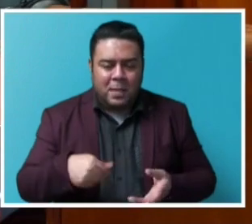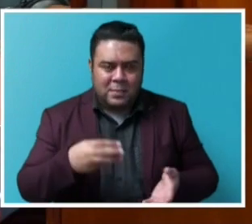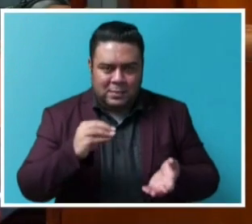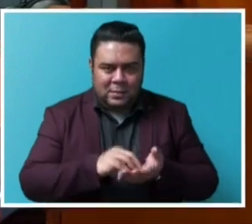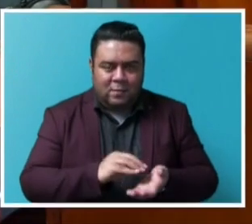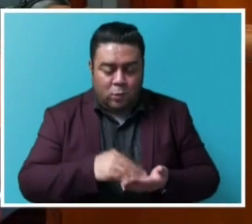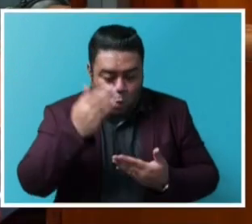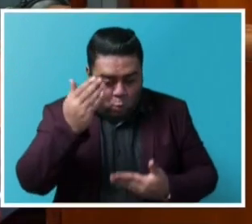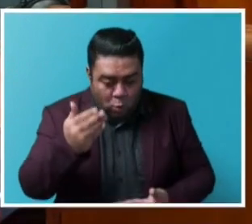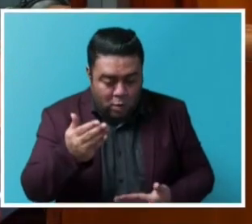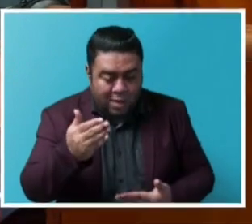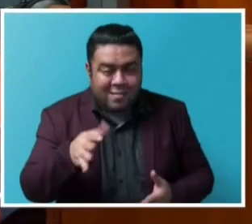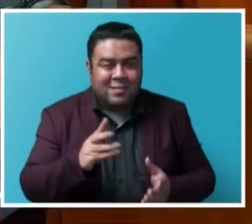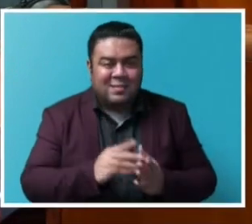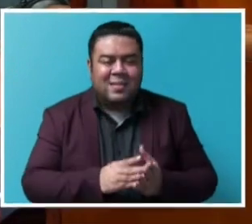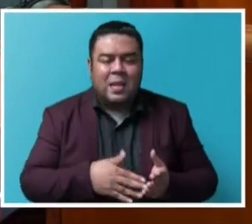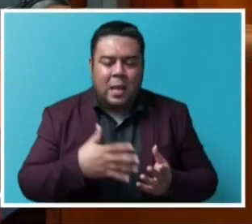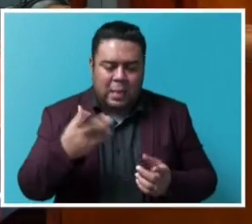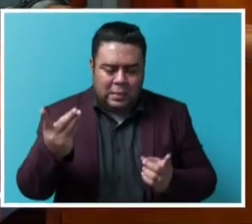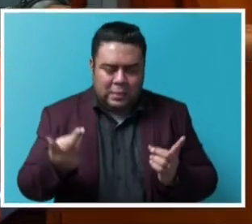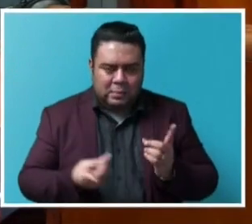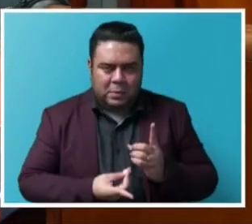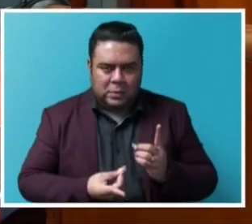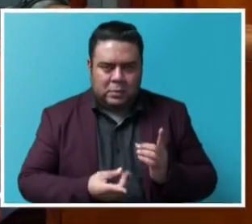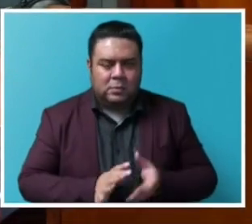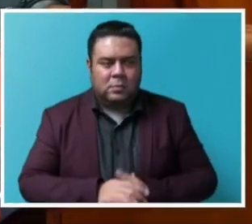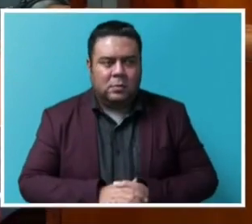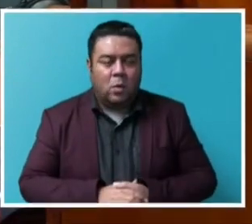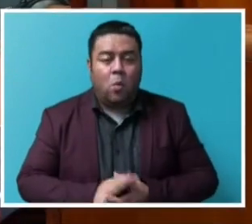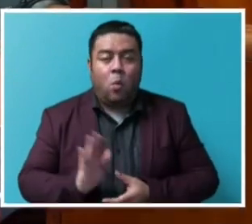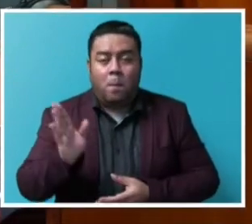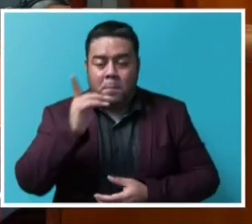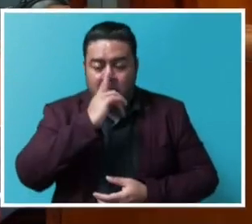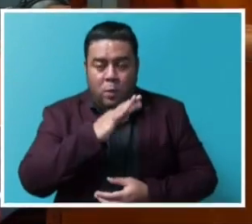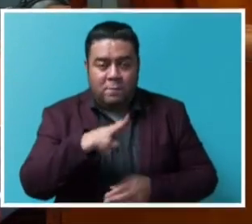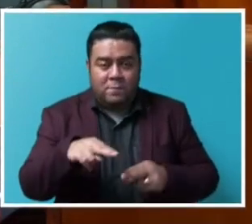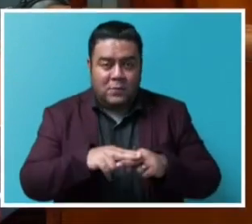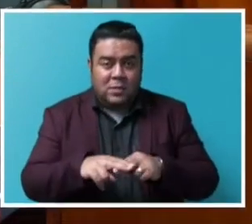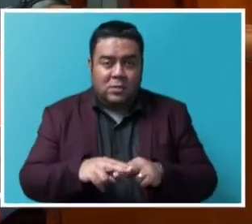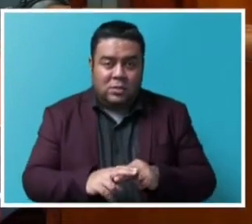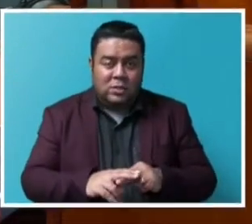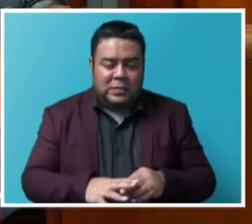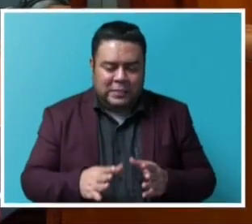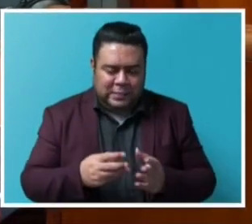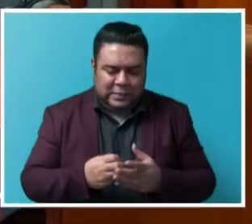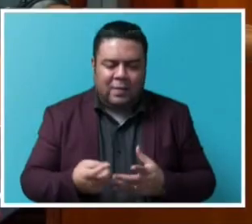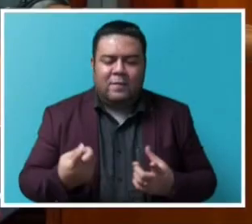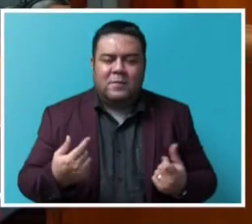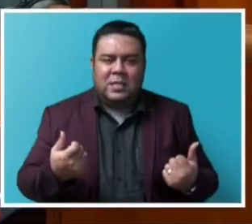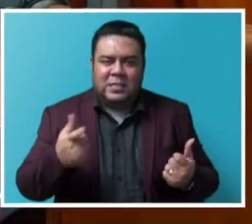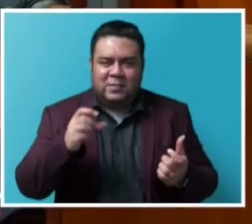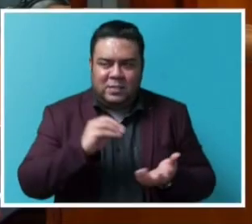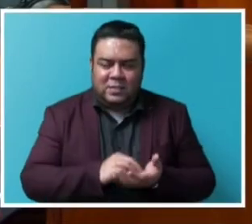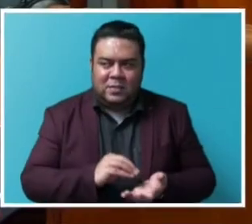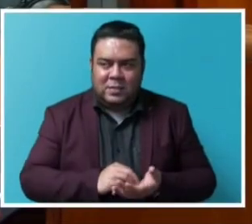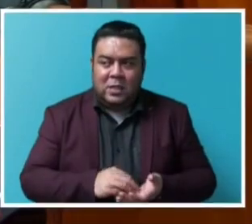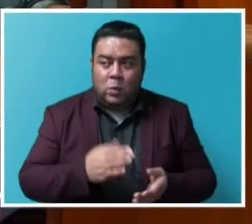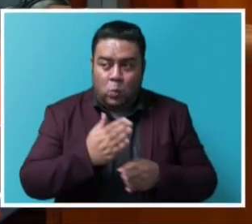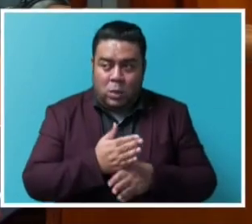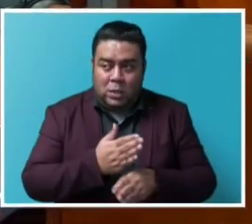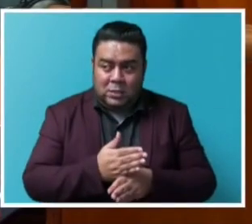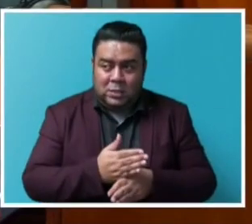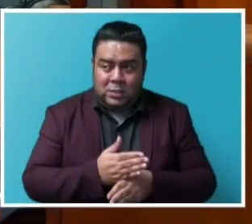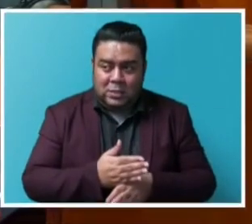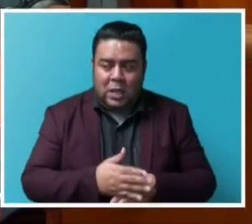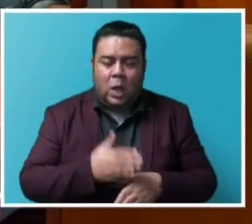honor, diligence, and discipline. The people of Fiji deserve a civil service that works